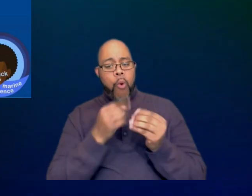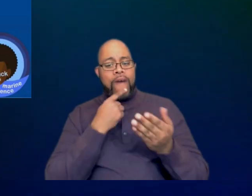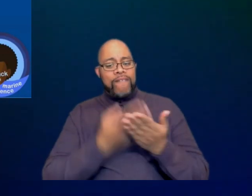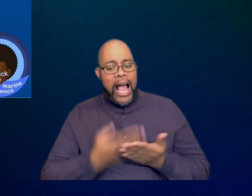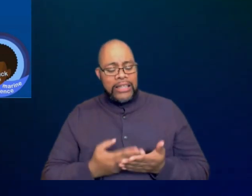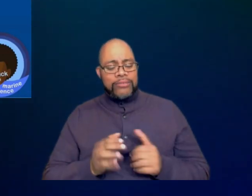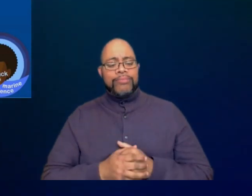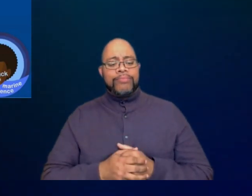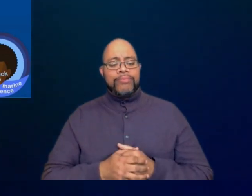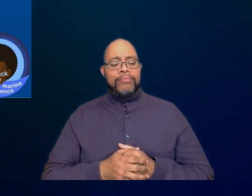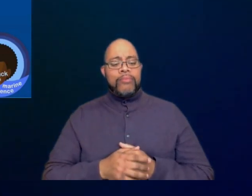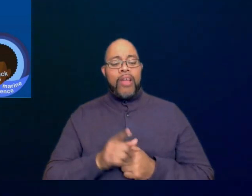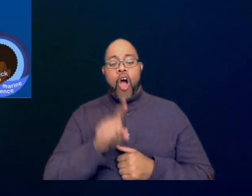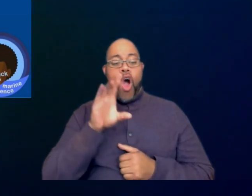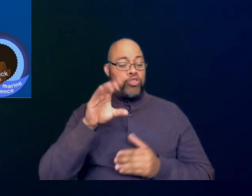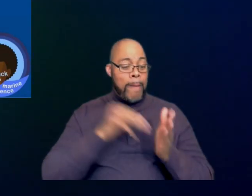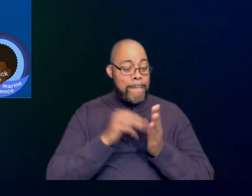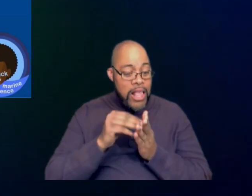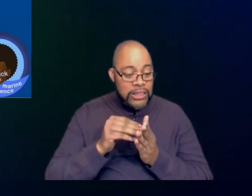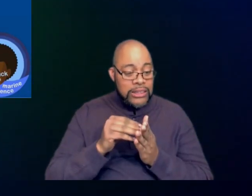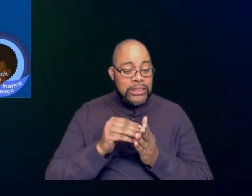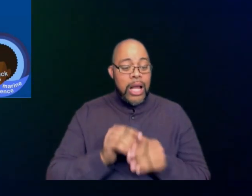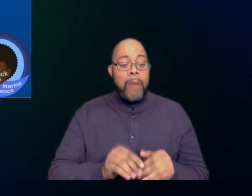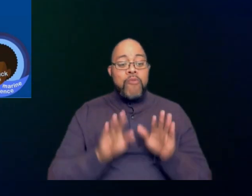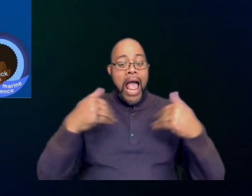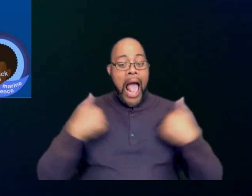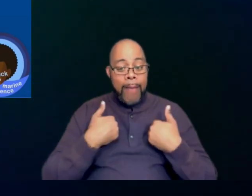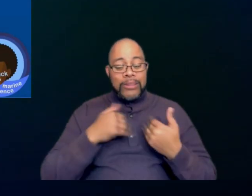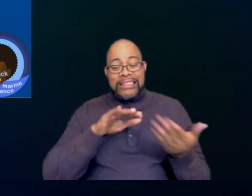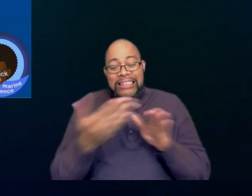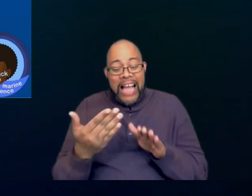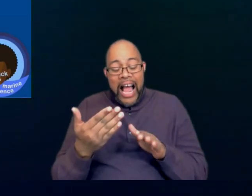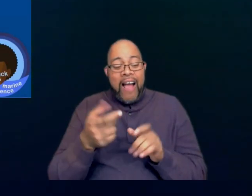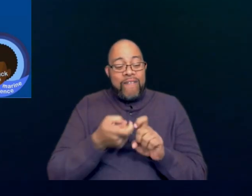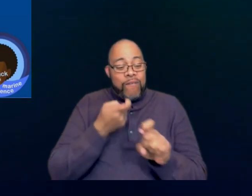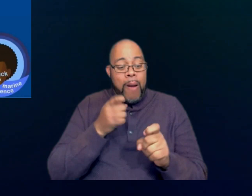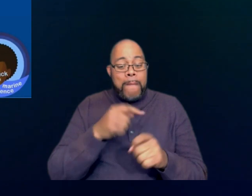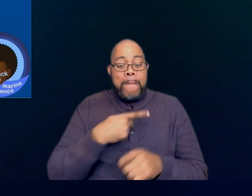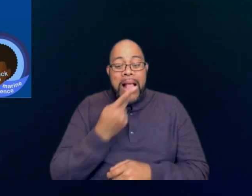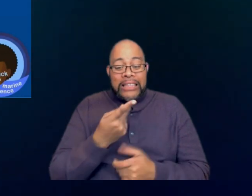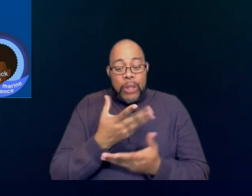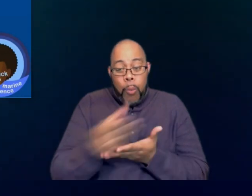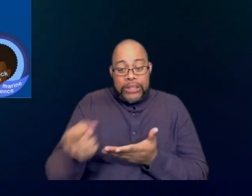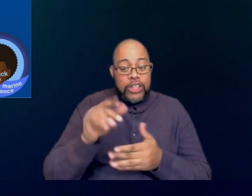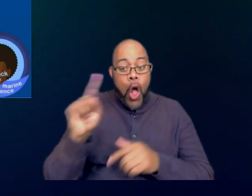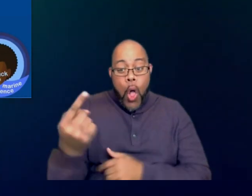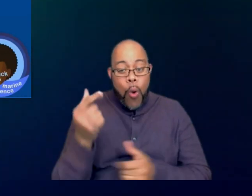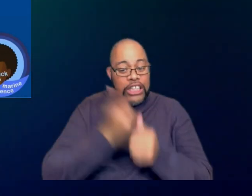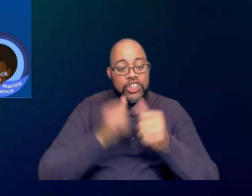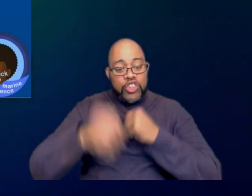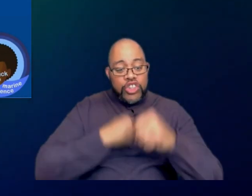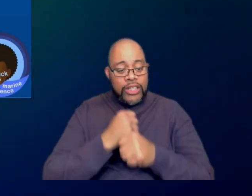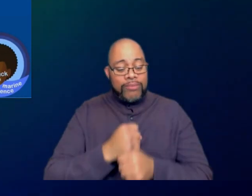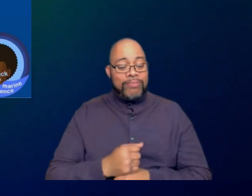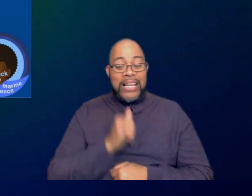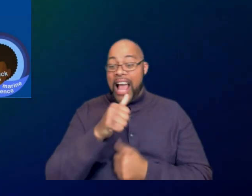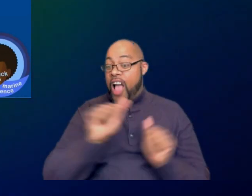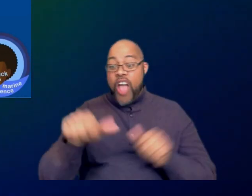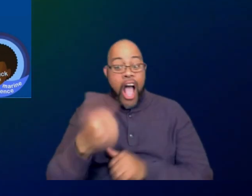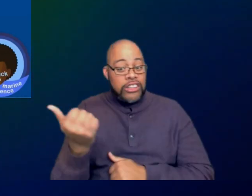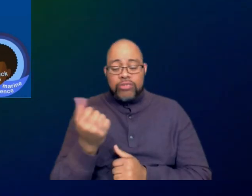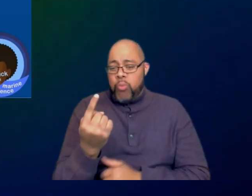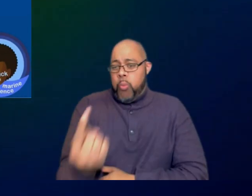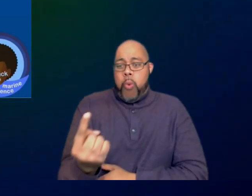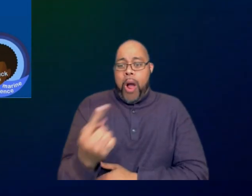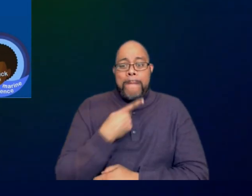more facts. At least 100 million marine animals die just from plastic waste alone each year. Not